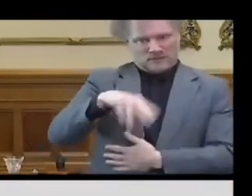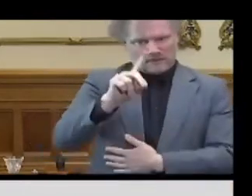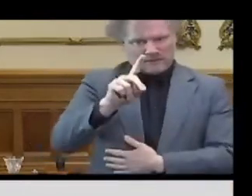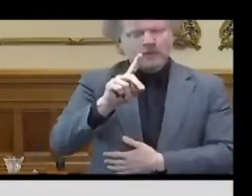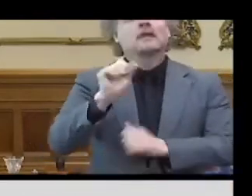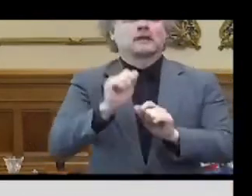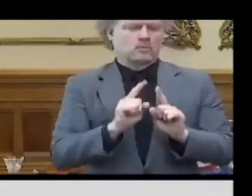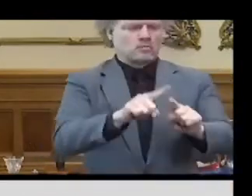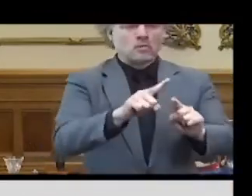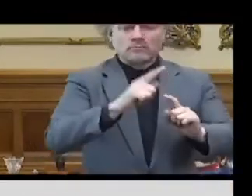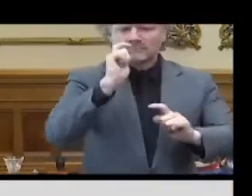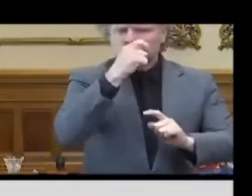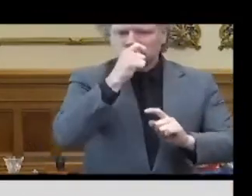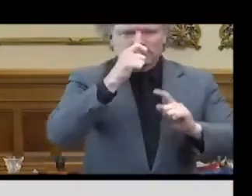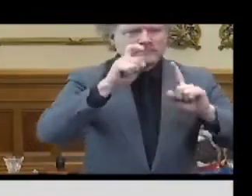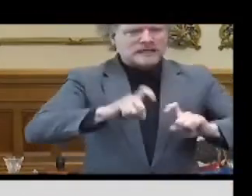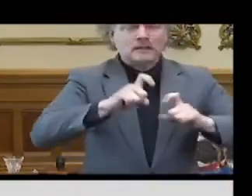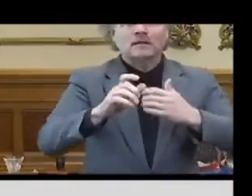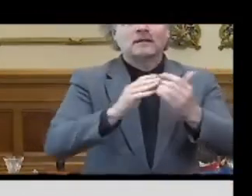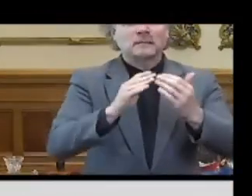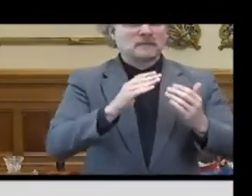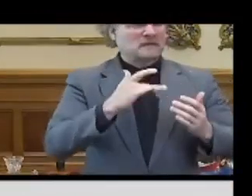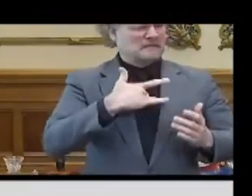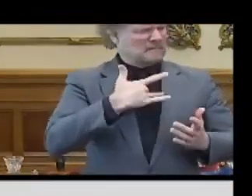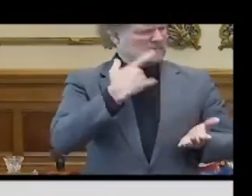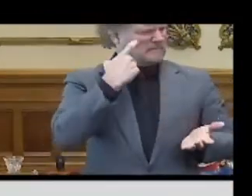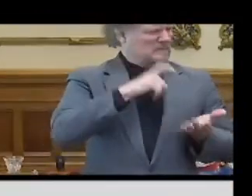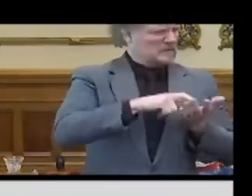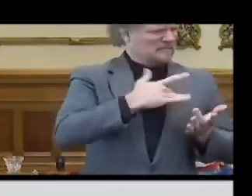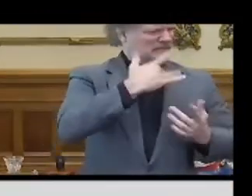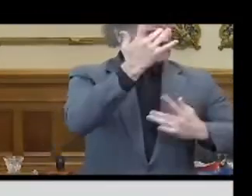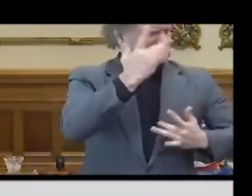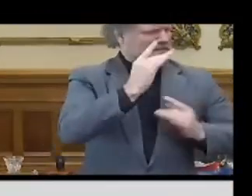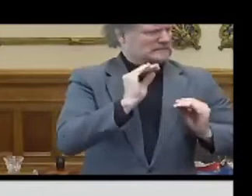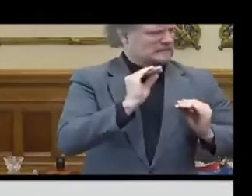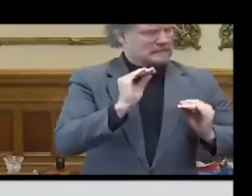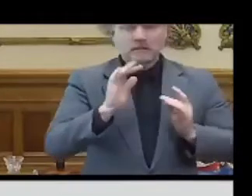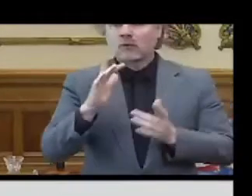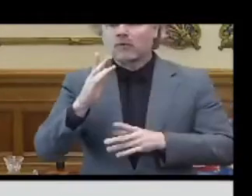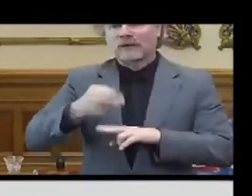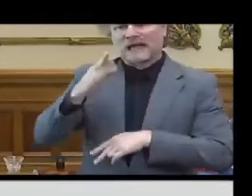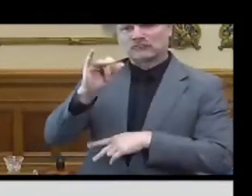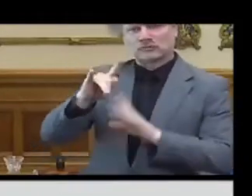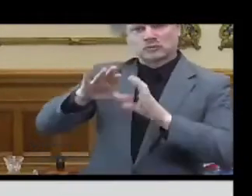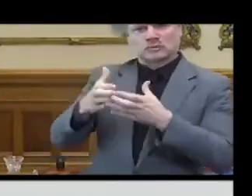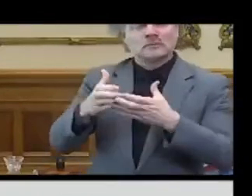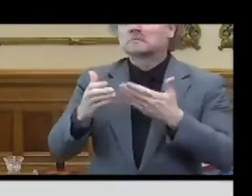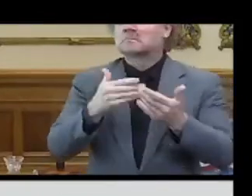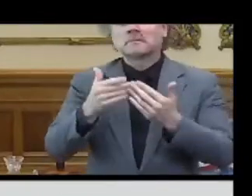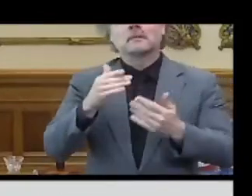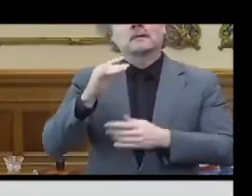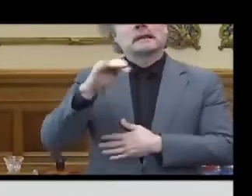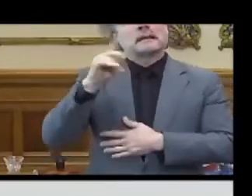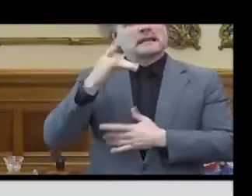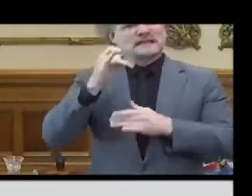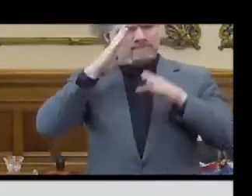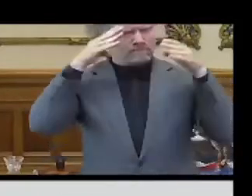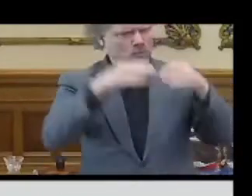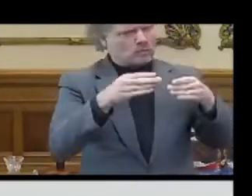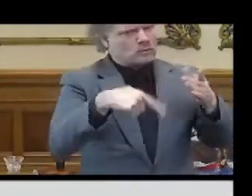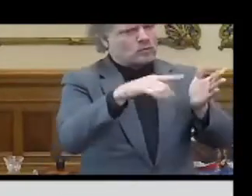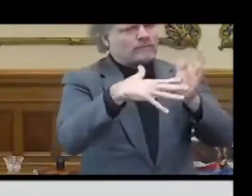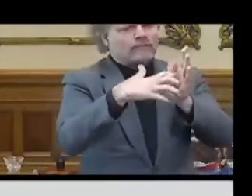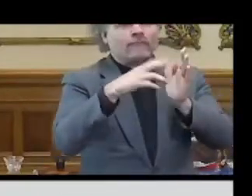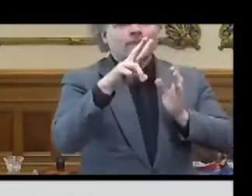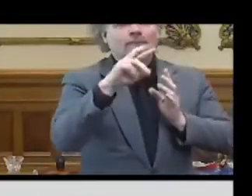get tested regardless of whether you're having symptoms or at high risk. The state is still keeping our focus on vulnerable